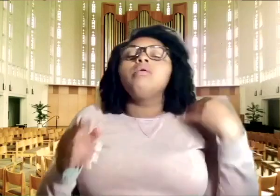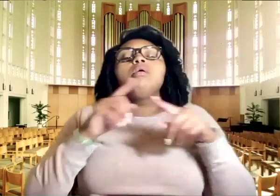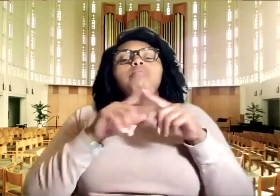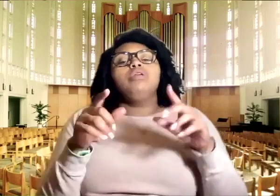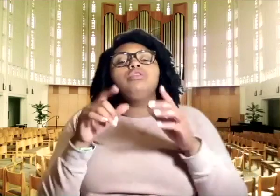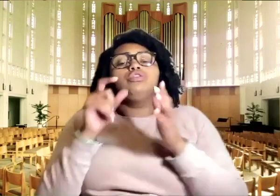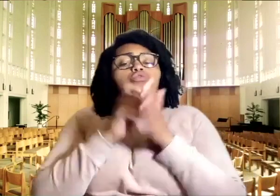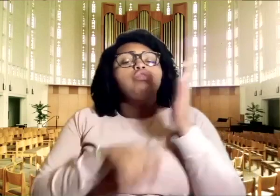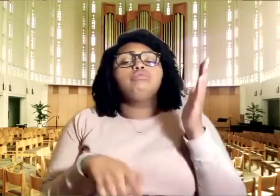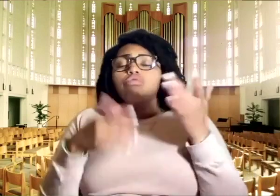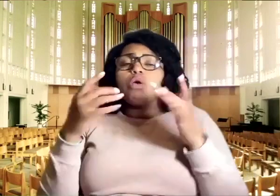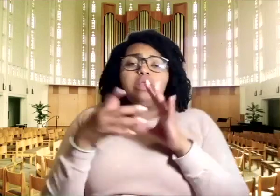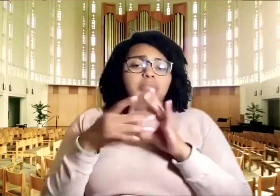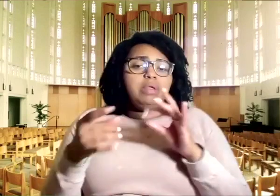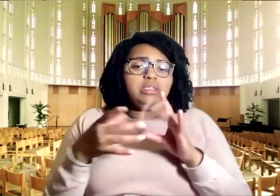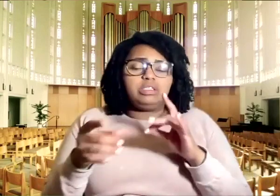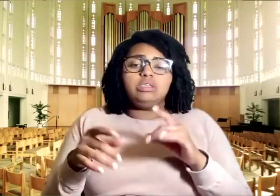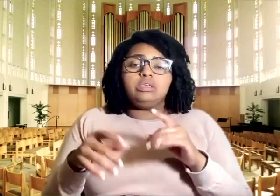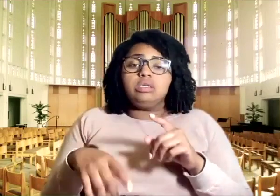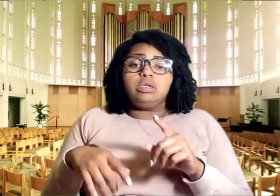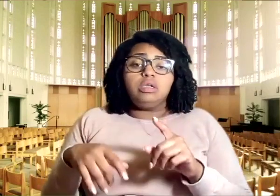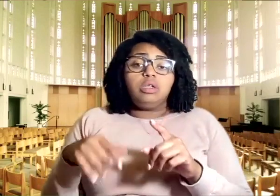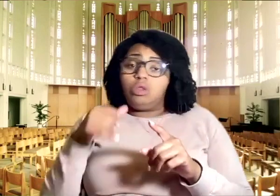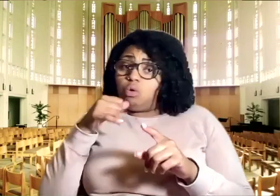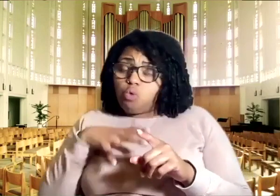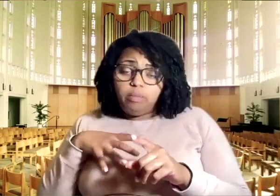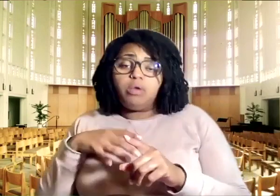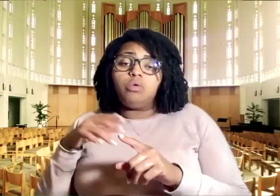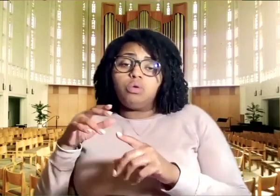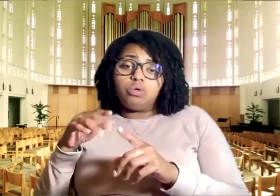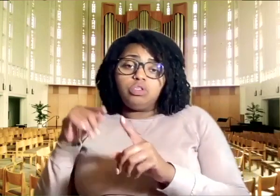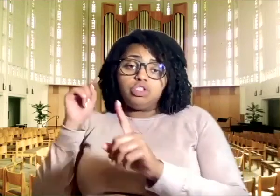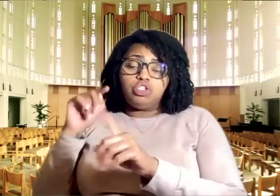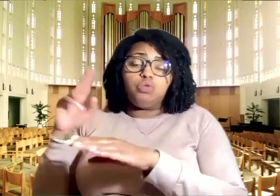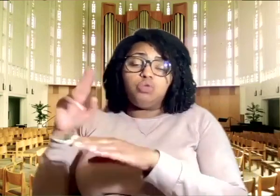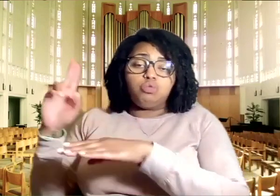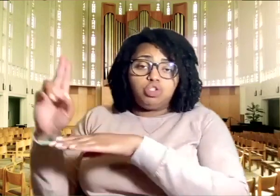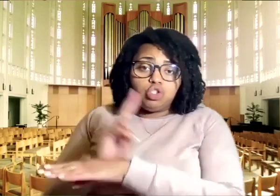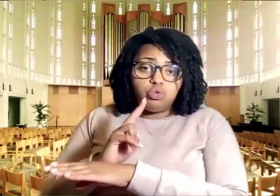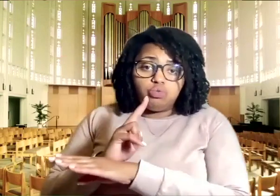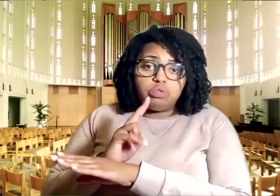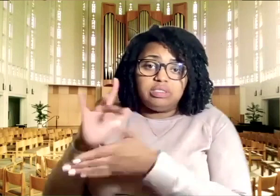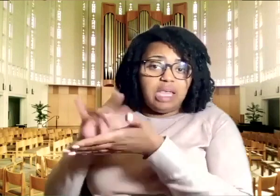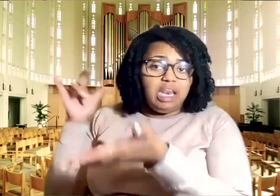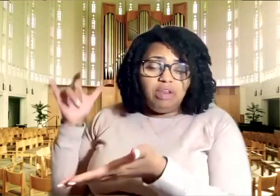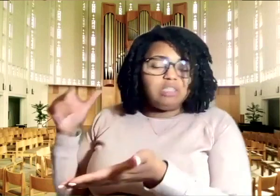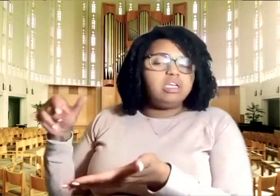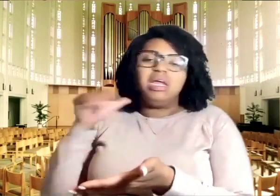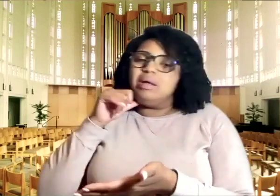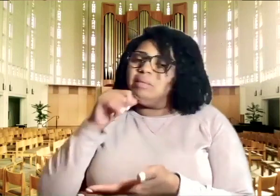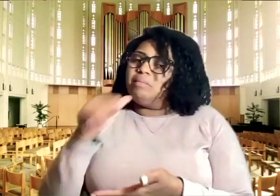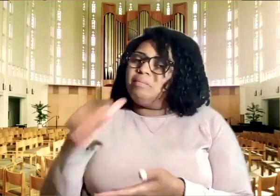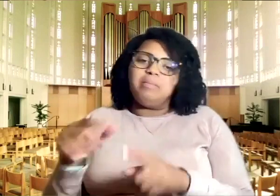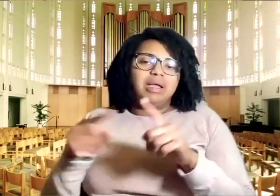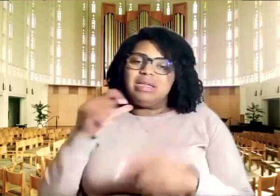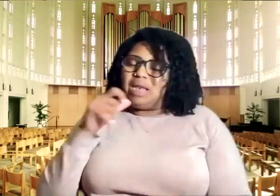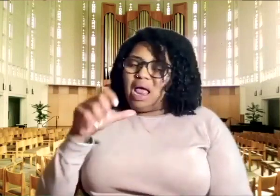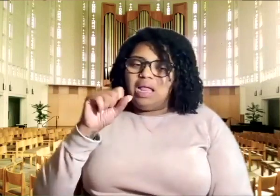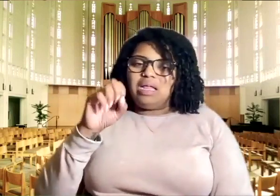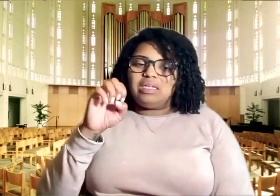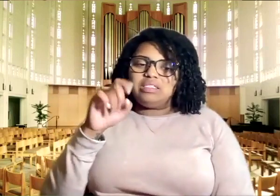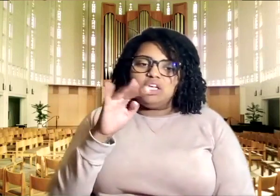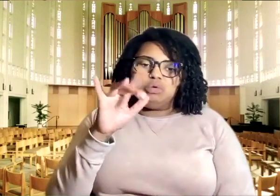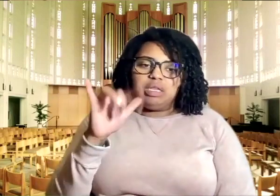Gaffney, that she was used, but not sexually. Dr. Gaffney is a trip, y'all. You really have to see